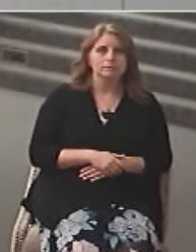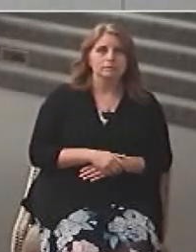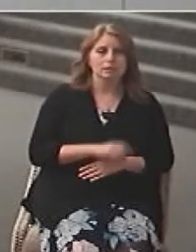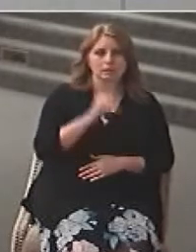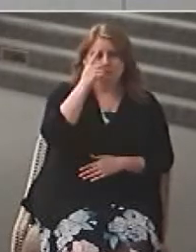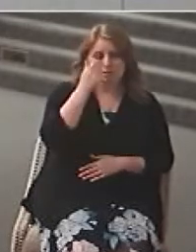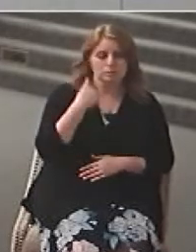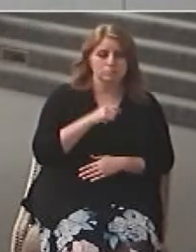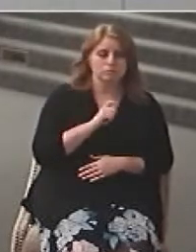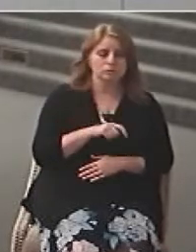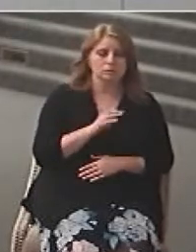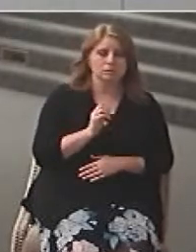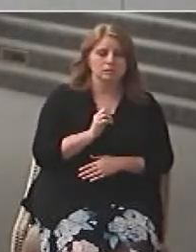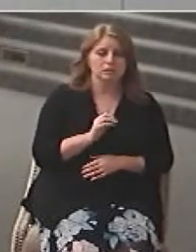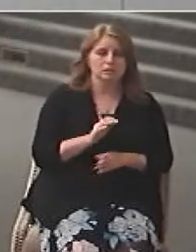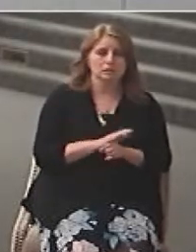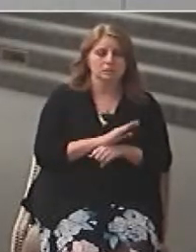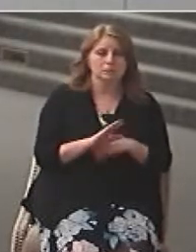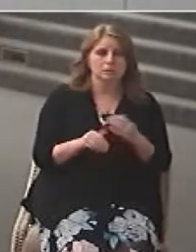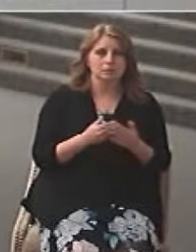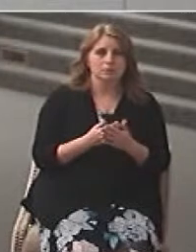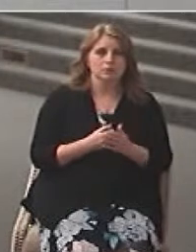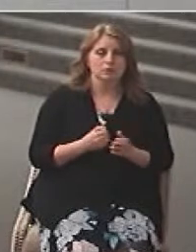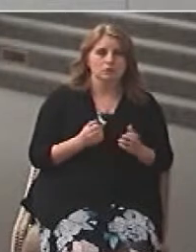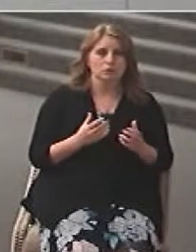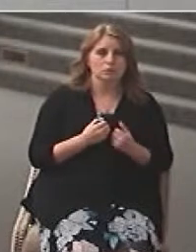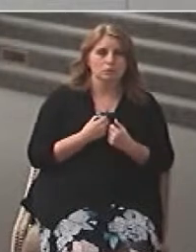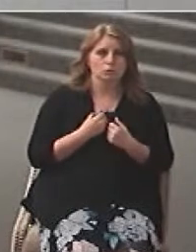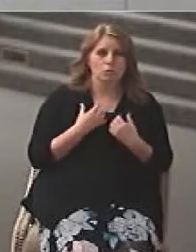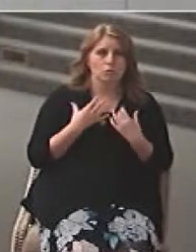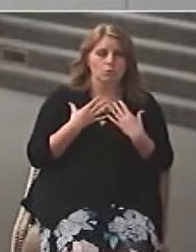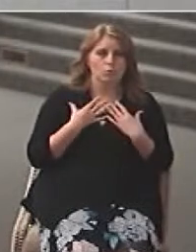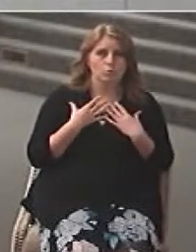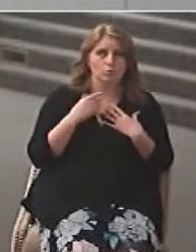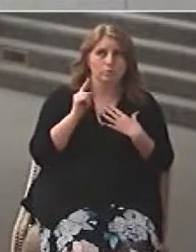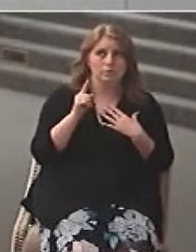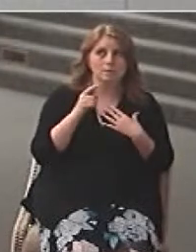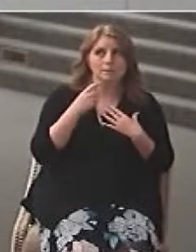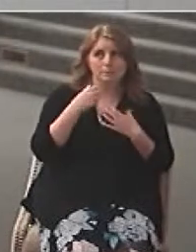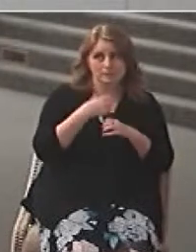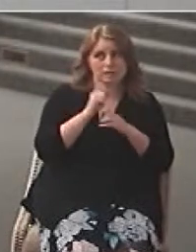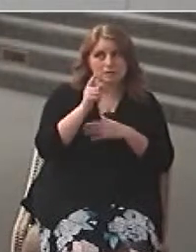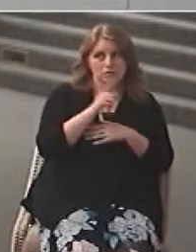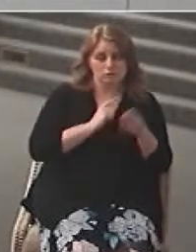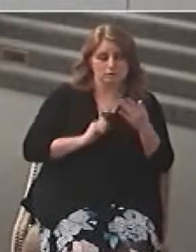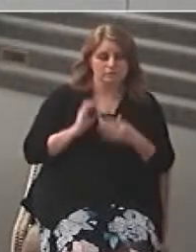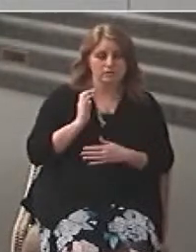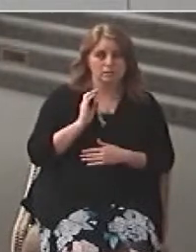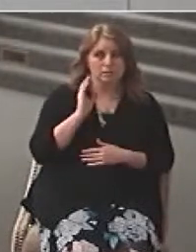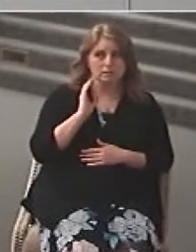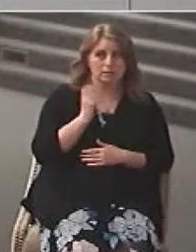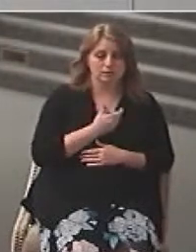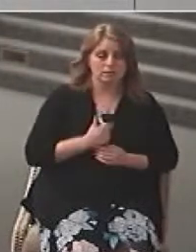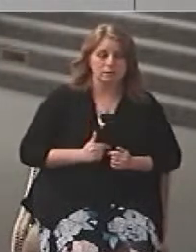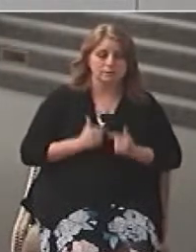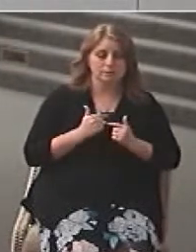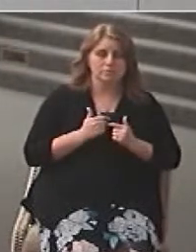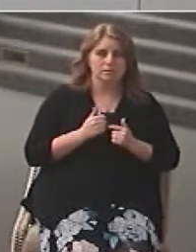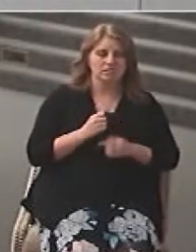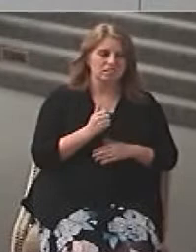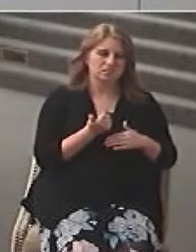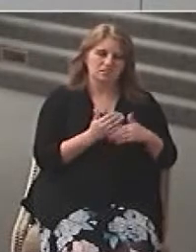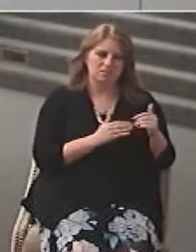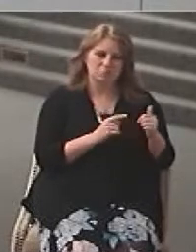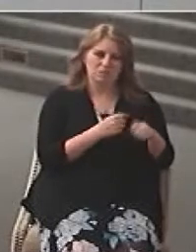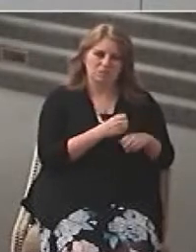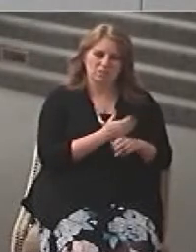Because we ought to be completely consumed with Christ and make Him the Lord of our life instead of making other things the Lord of our